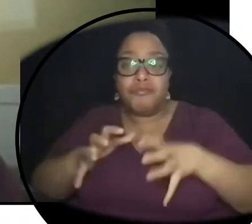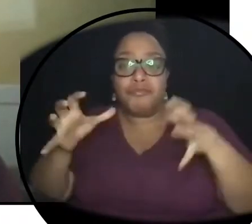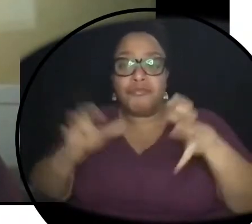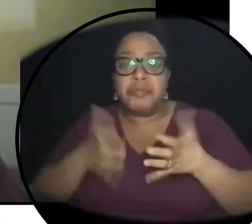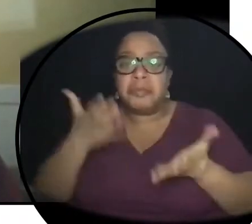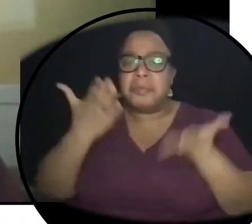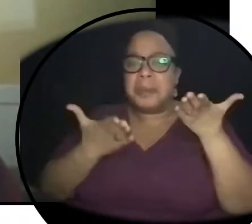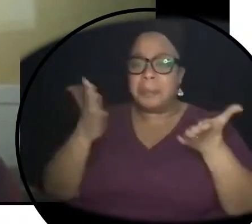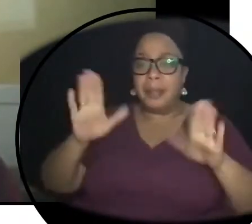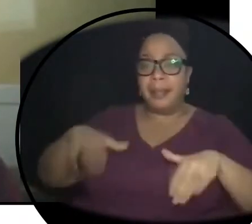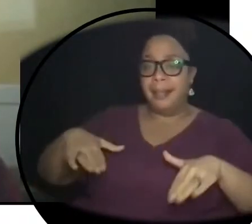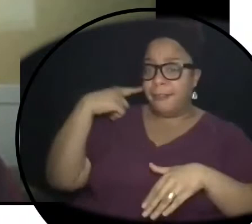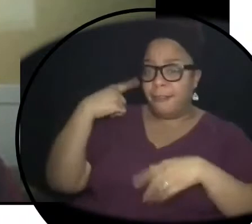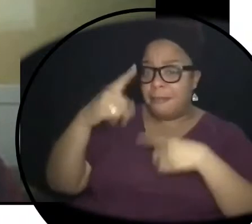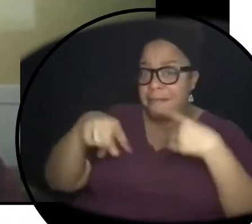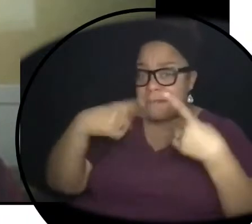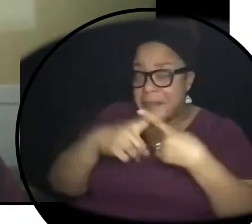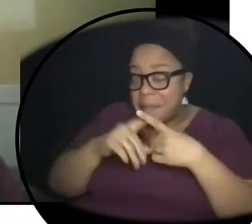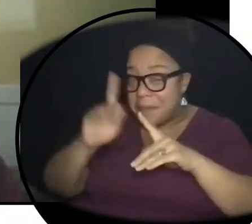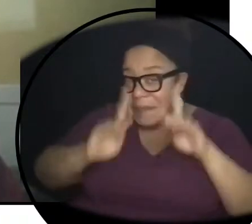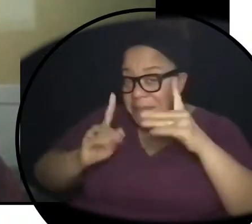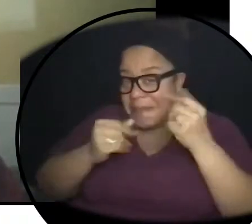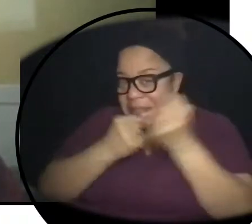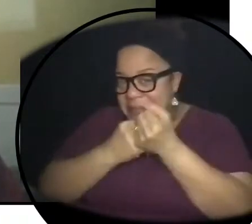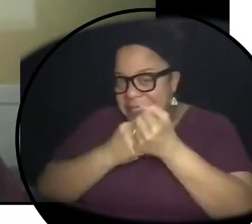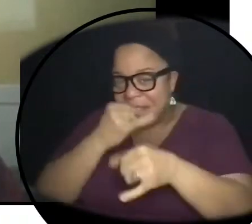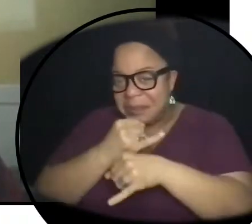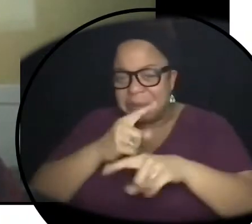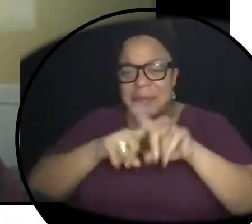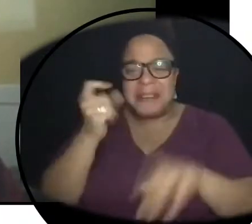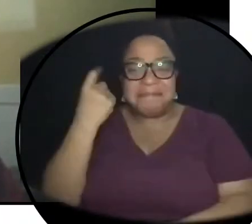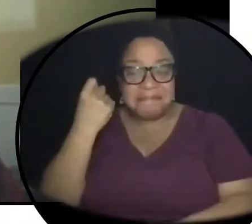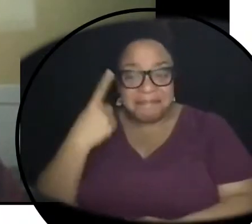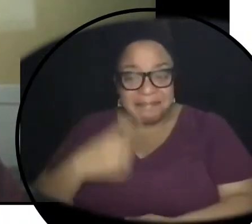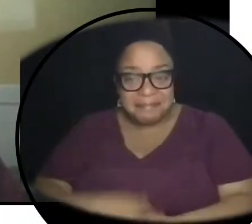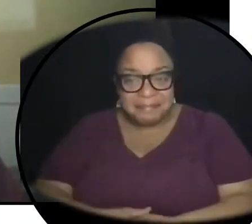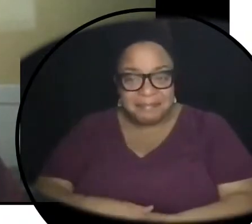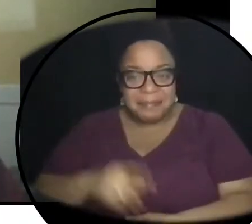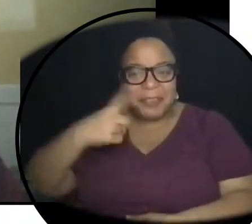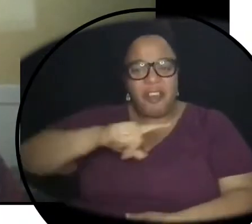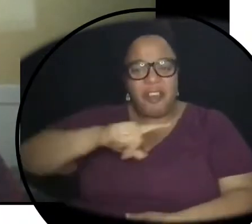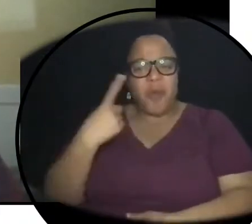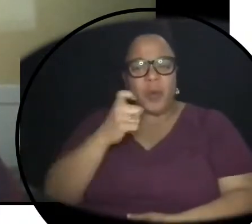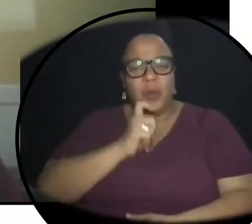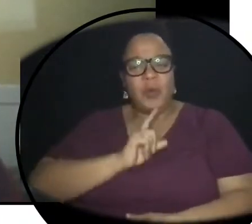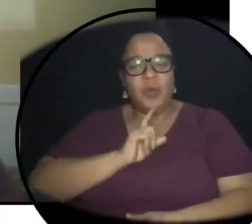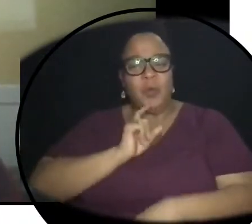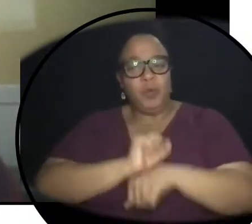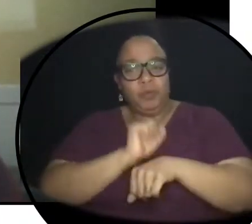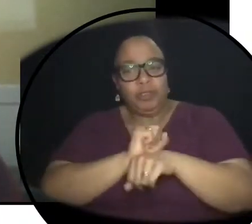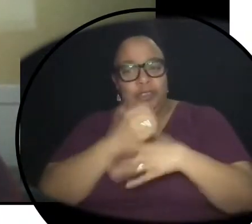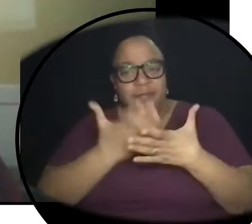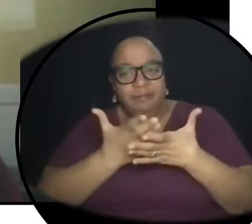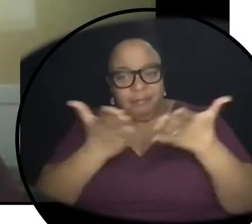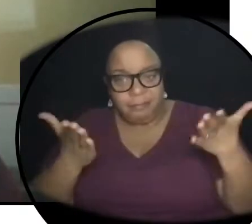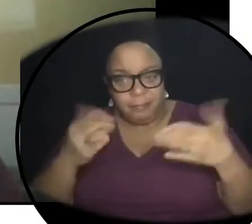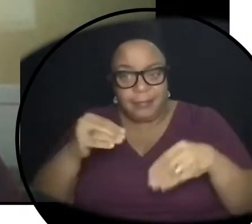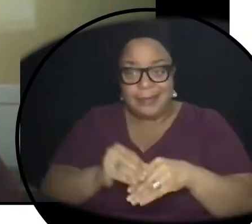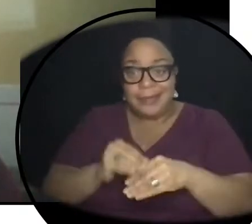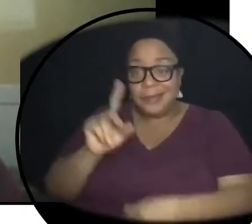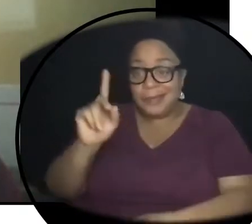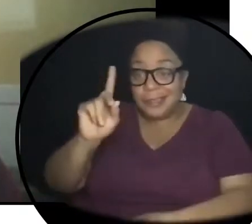and connection as part of our own global citizenship. So that's another reason why I'm super excited about this.